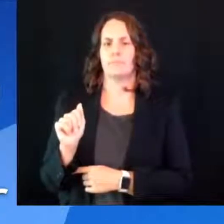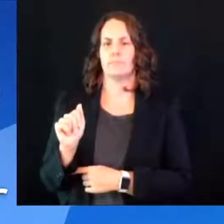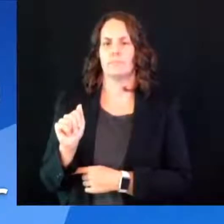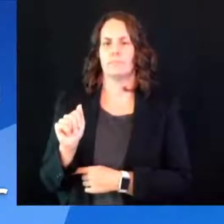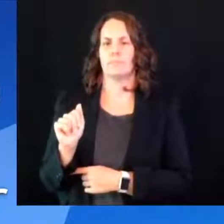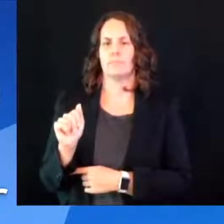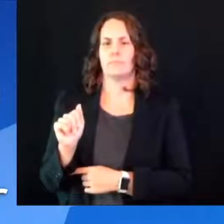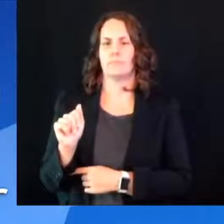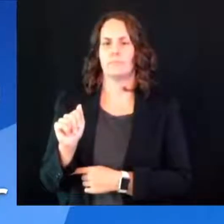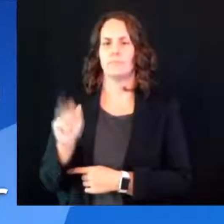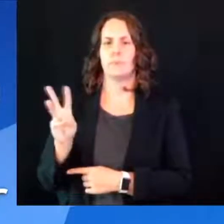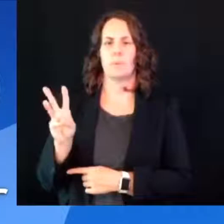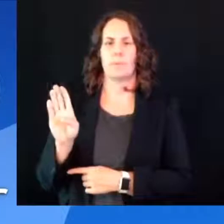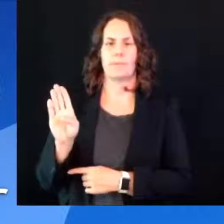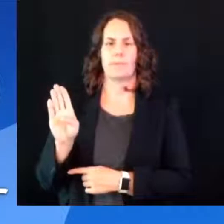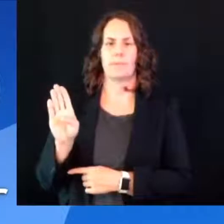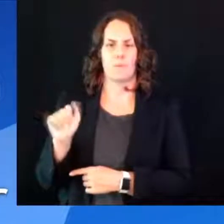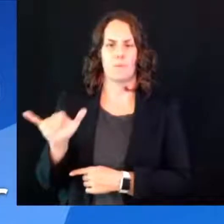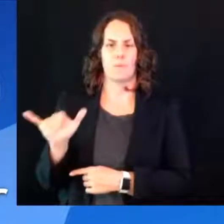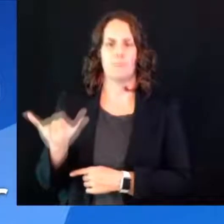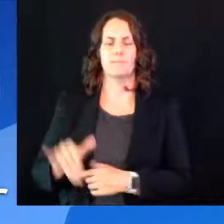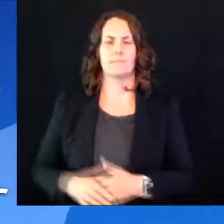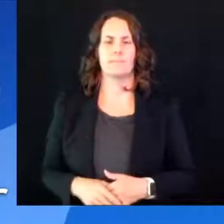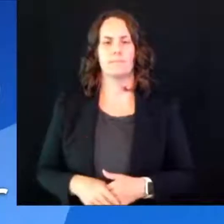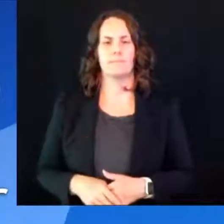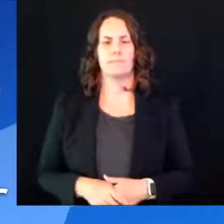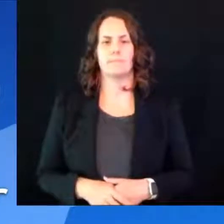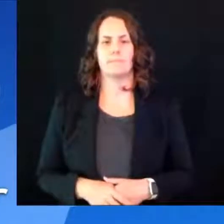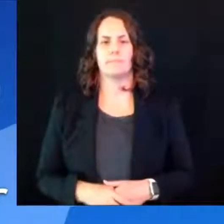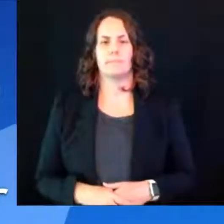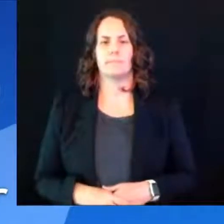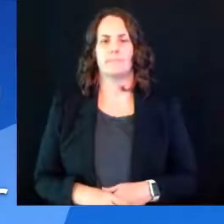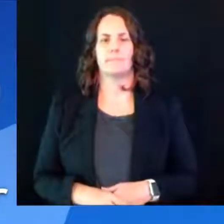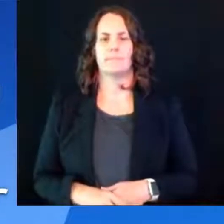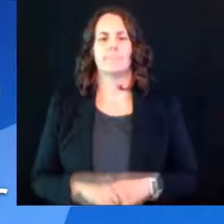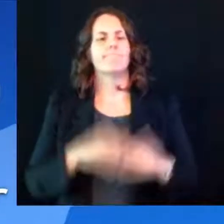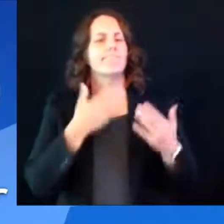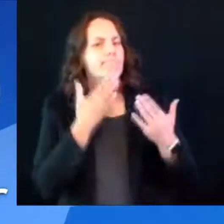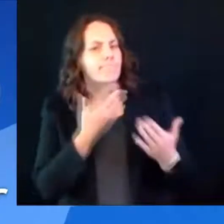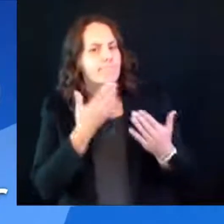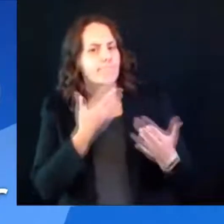Hi, how you doing? This is Joshua Peguero with WBAY. Thank you so much for taking my call.